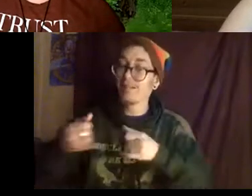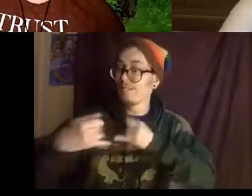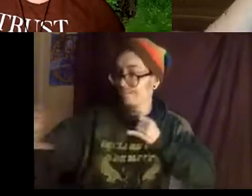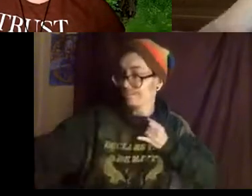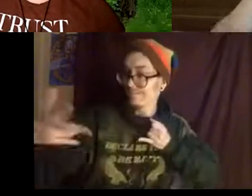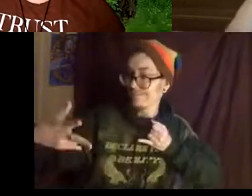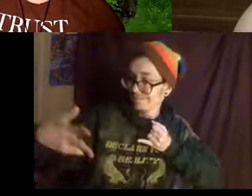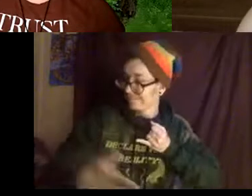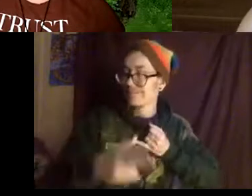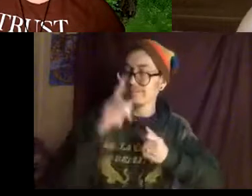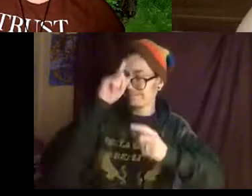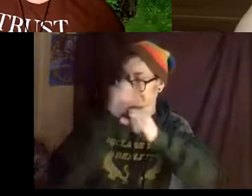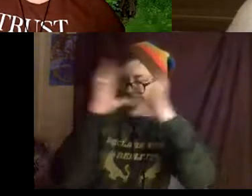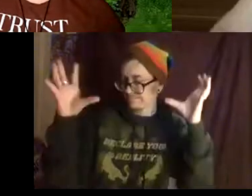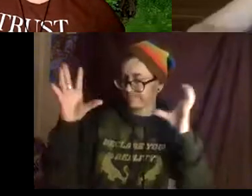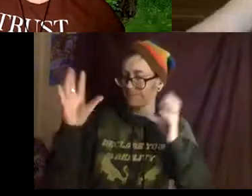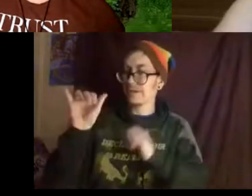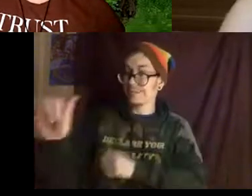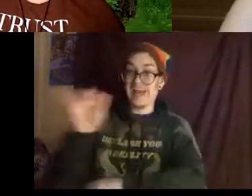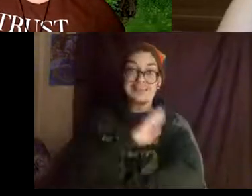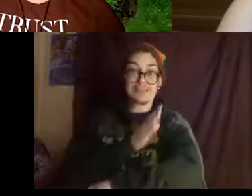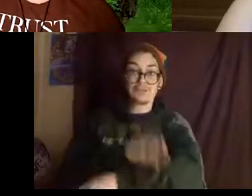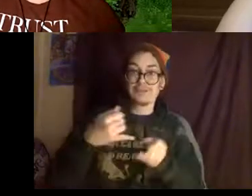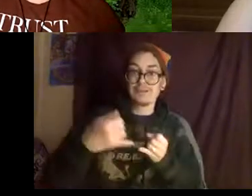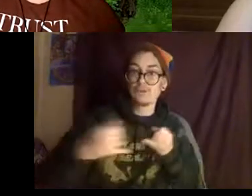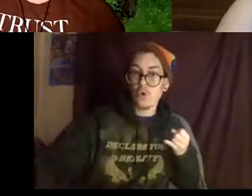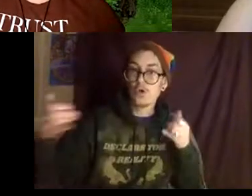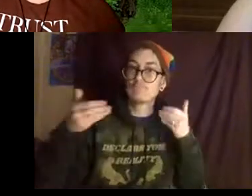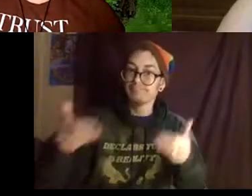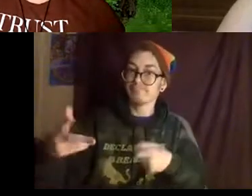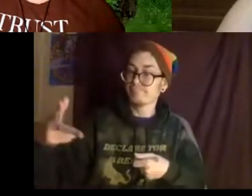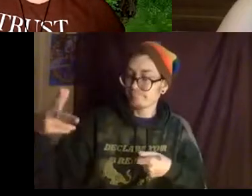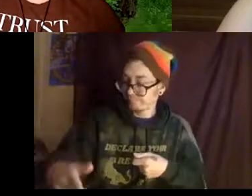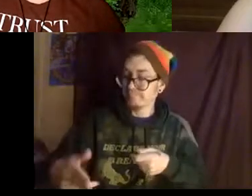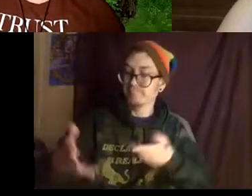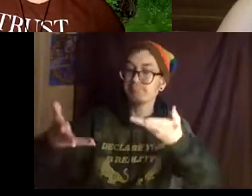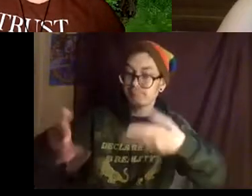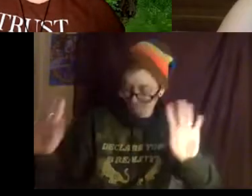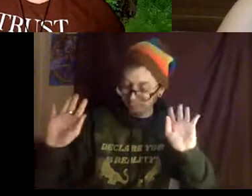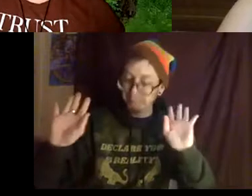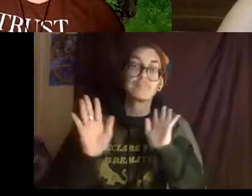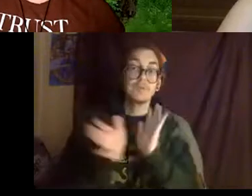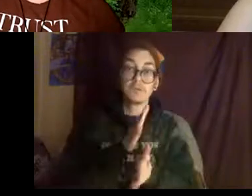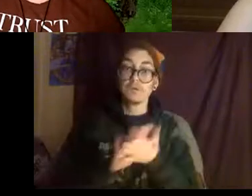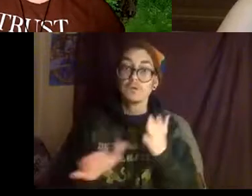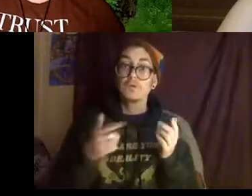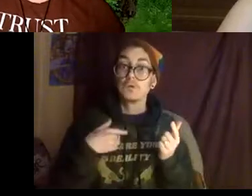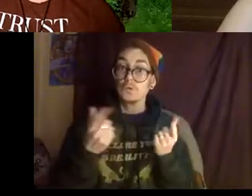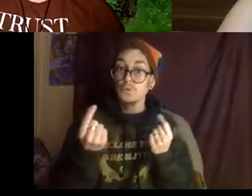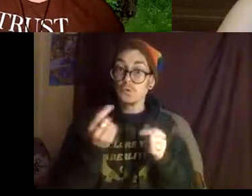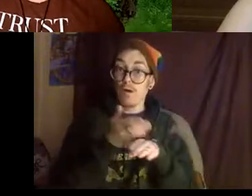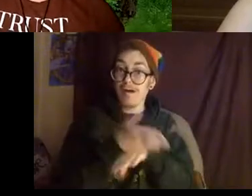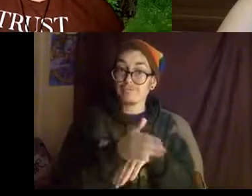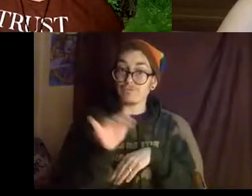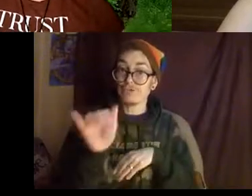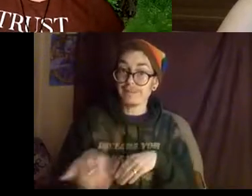get a pair of scissors and I'll cut that string. And then I release that energy from me. And it